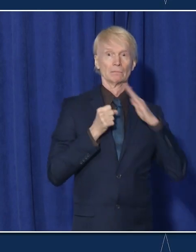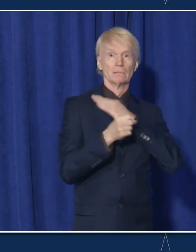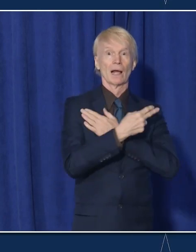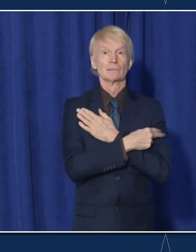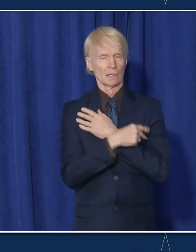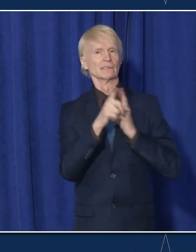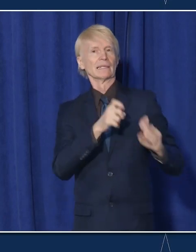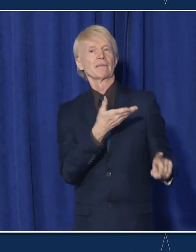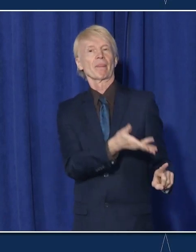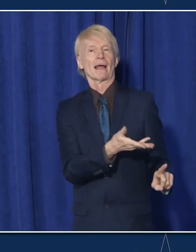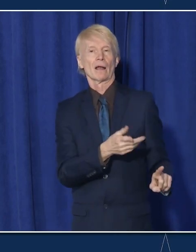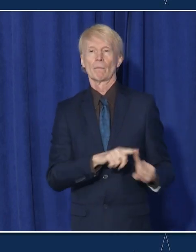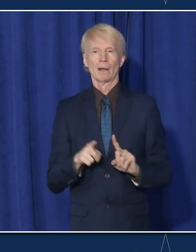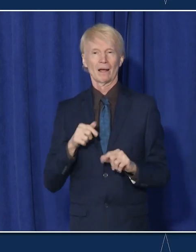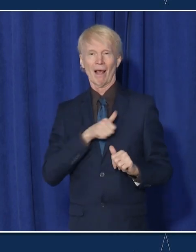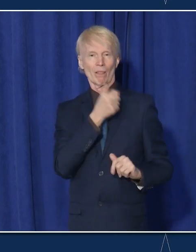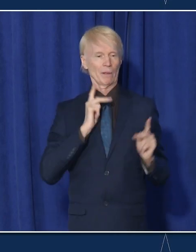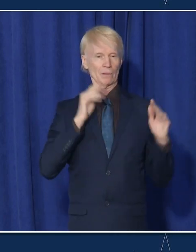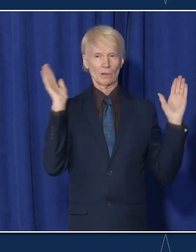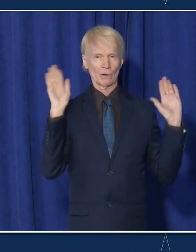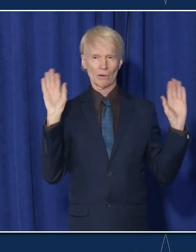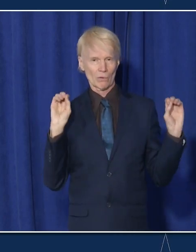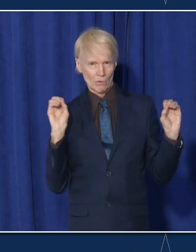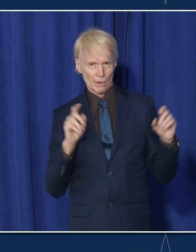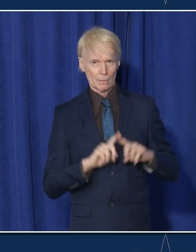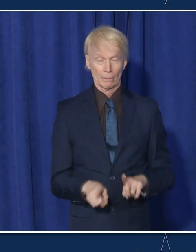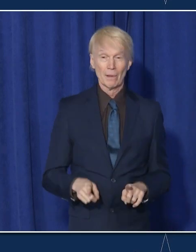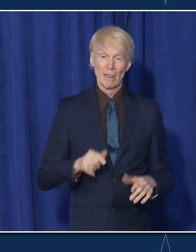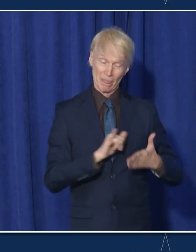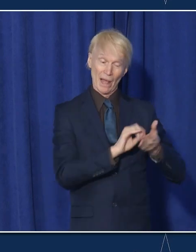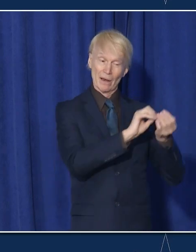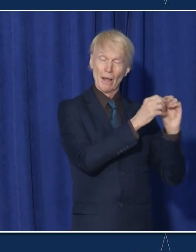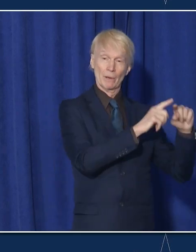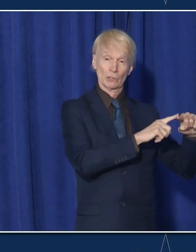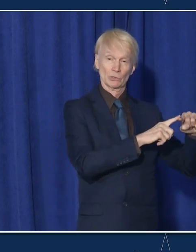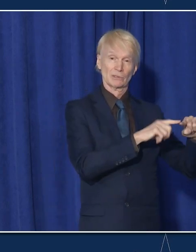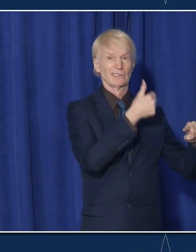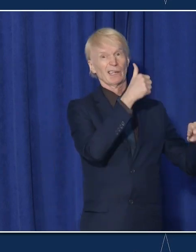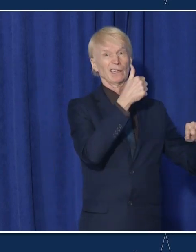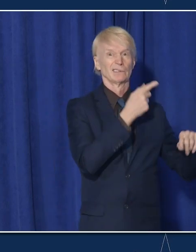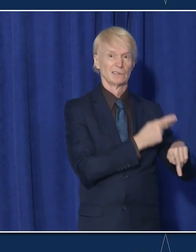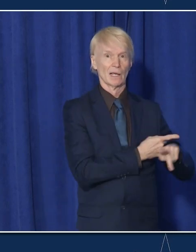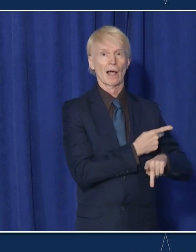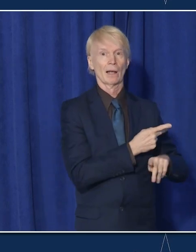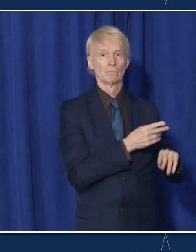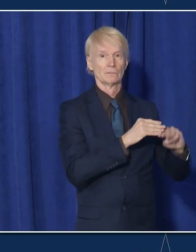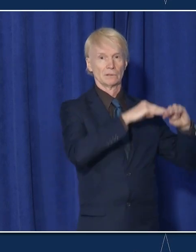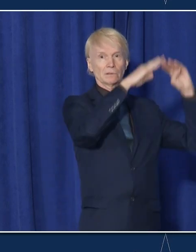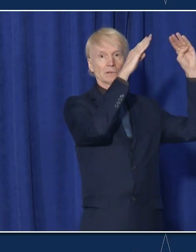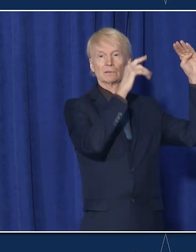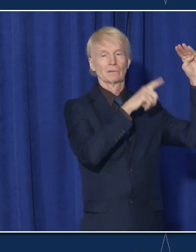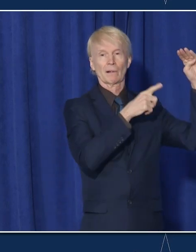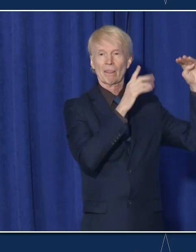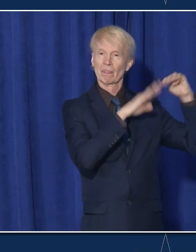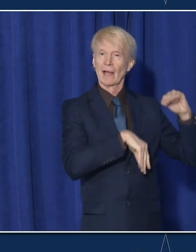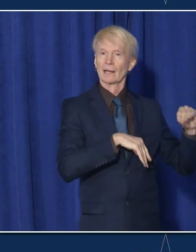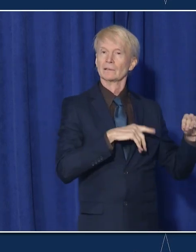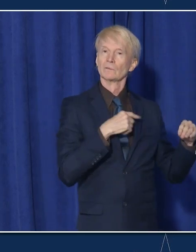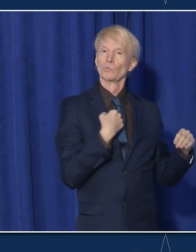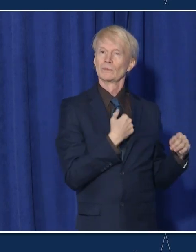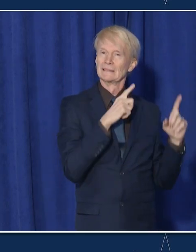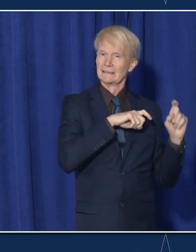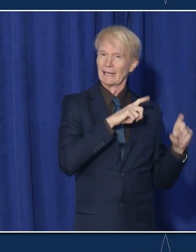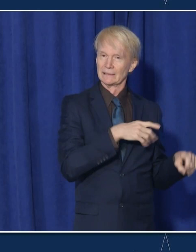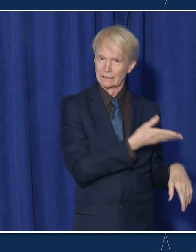hospital. We know that case count is a dramatic undercount, at least 10 times of what we were. And I'd say at this point, where you look at all